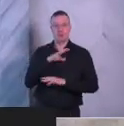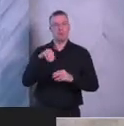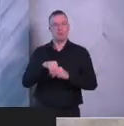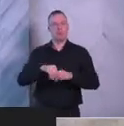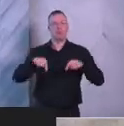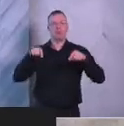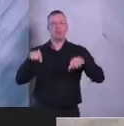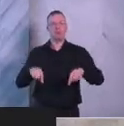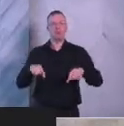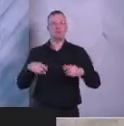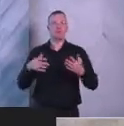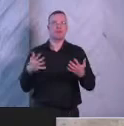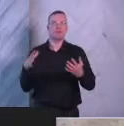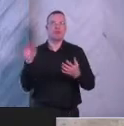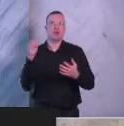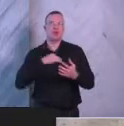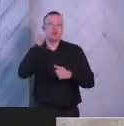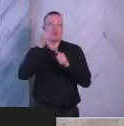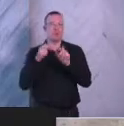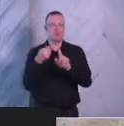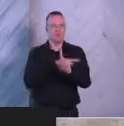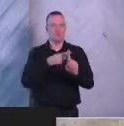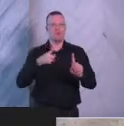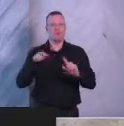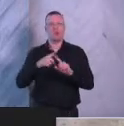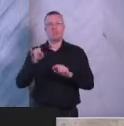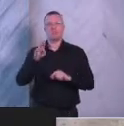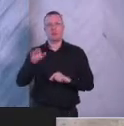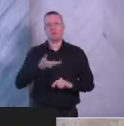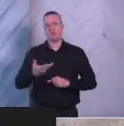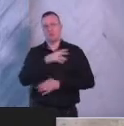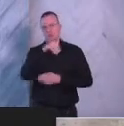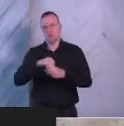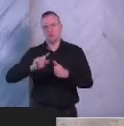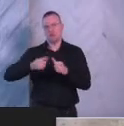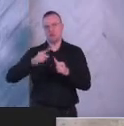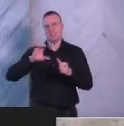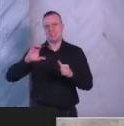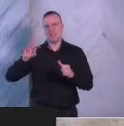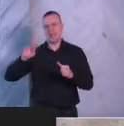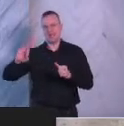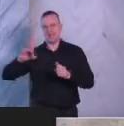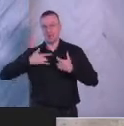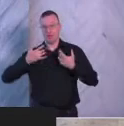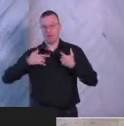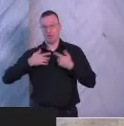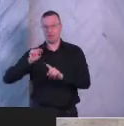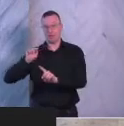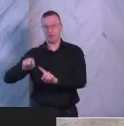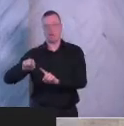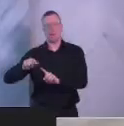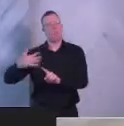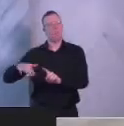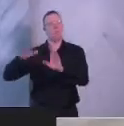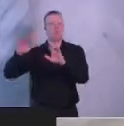this, and I remember when Jimmy invited me to the first Canadian Colors event. It was just a great